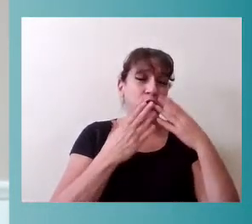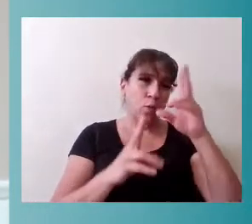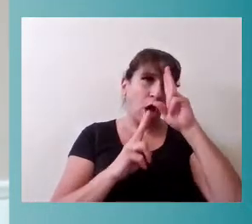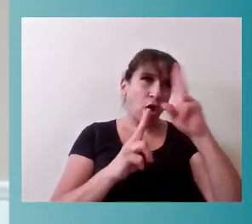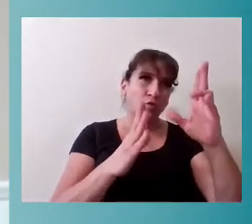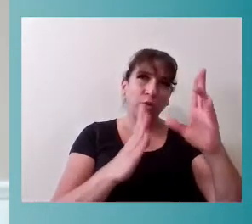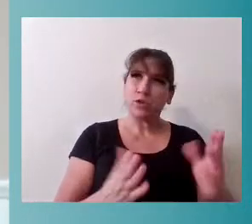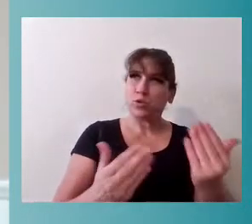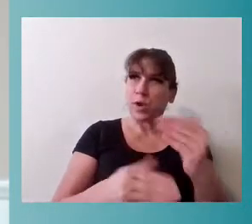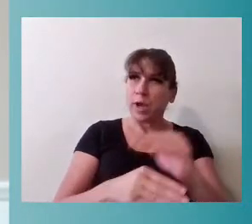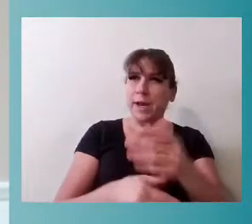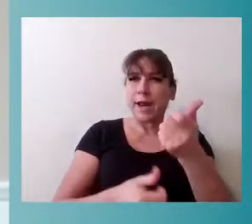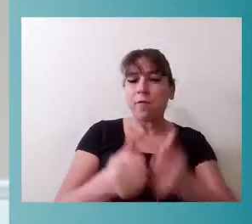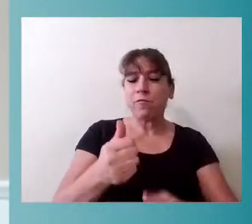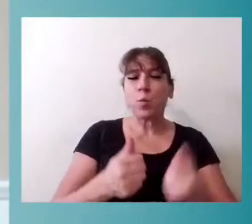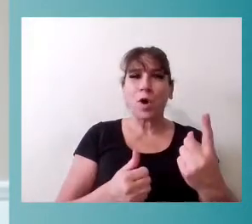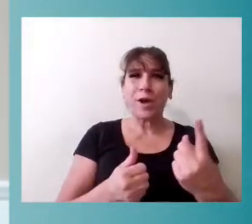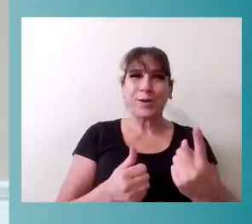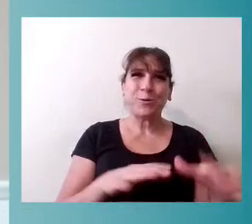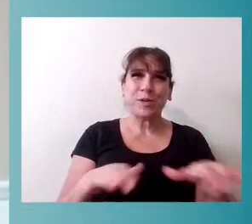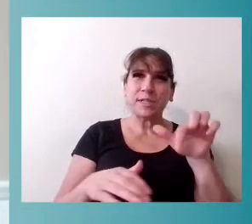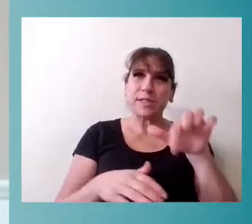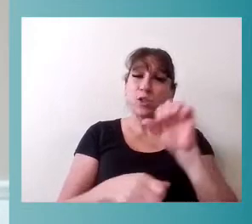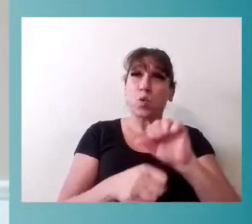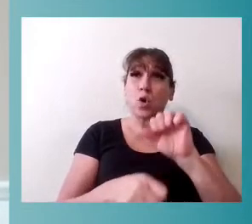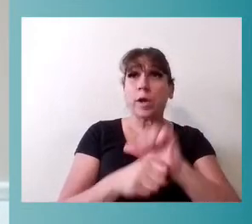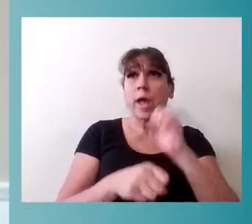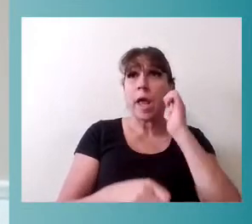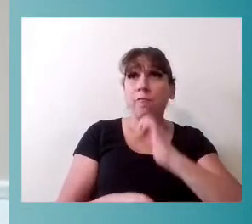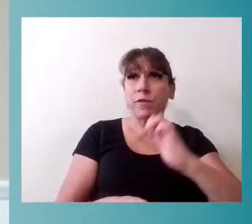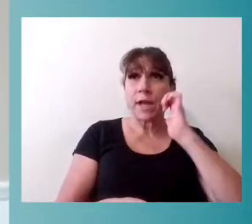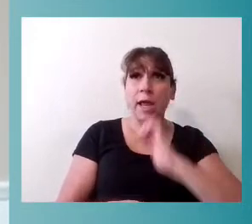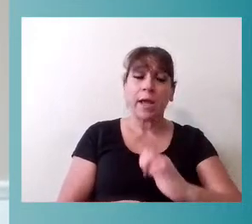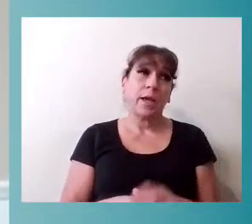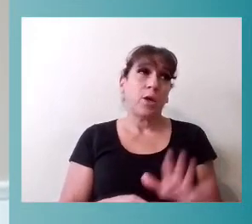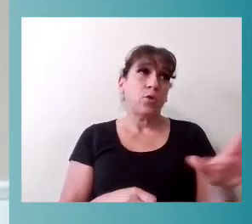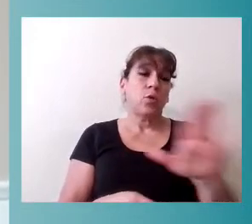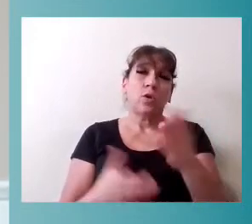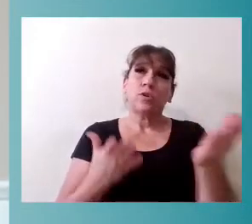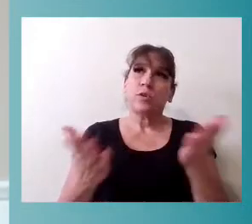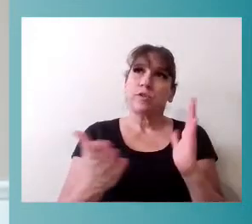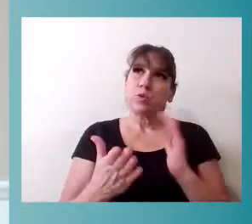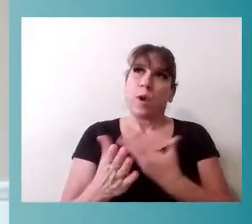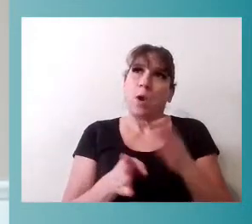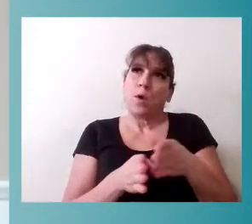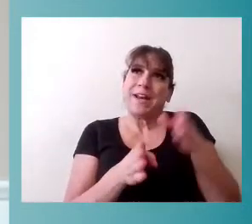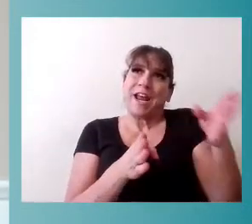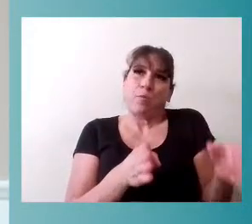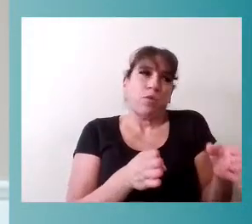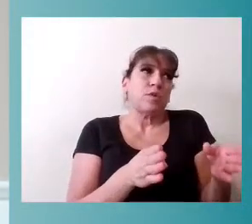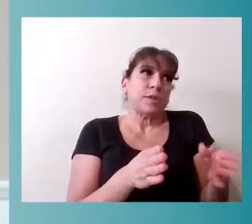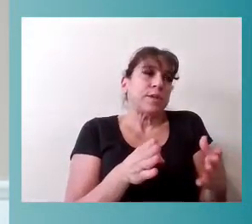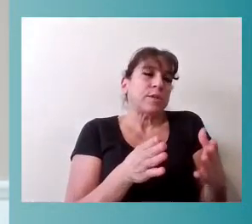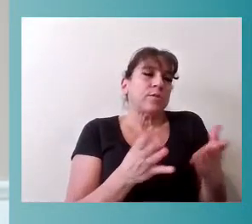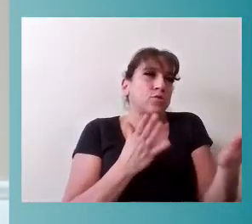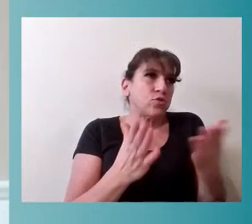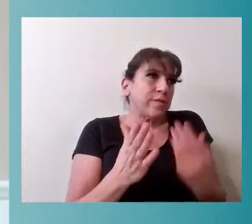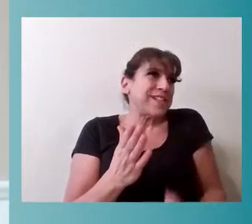tonight, and to everyone who does this work every day. Your service to our neighbors serves and inspires us